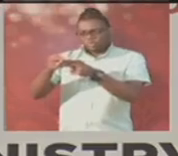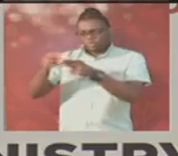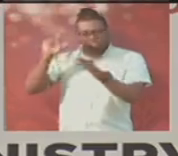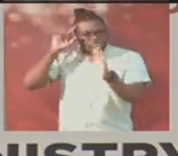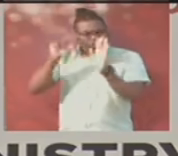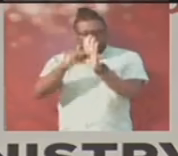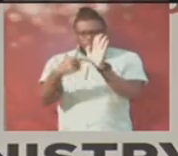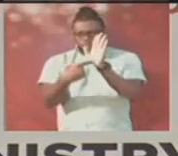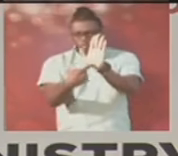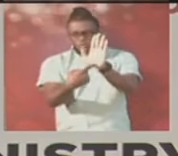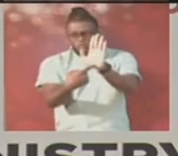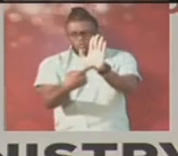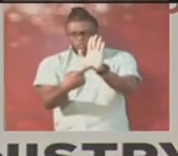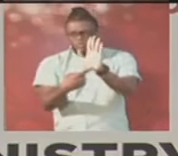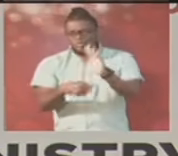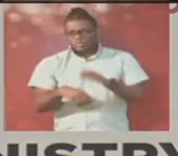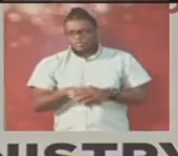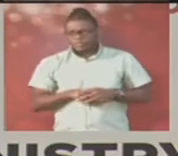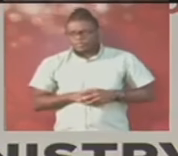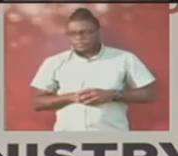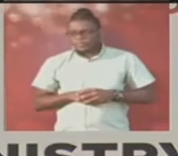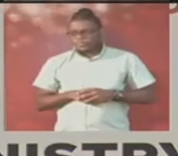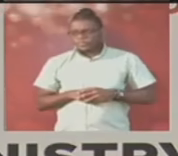depicts those figures.